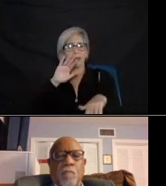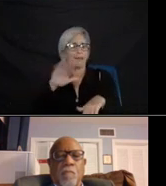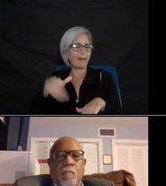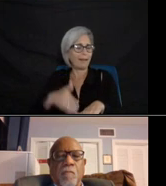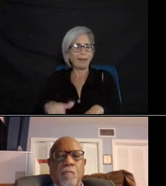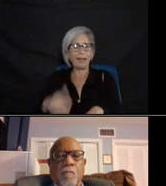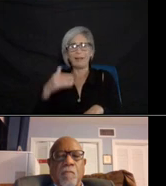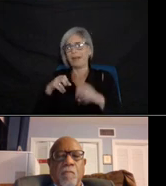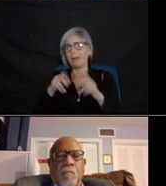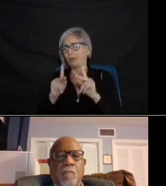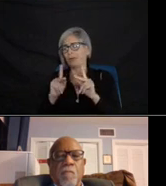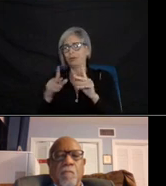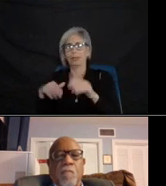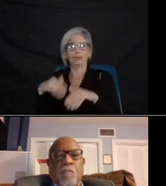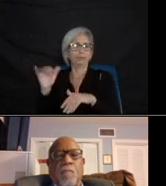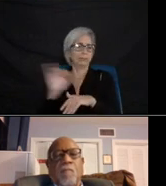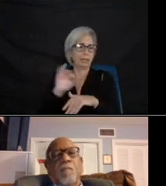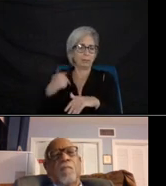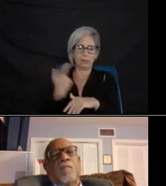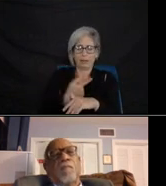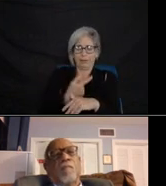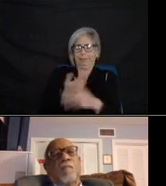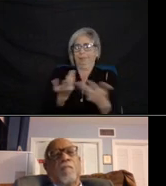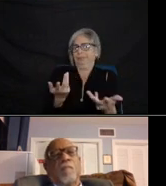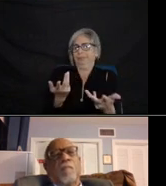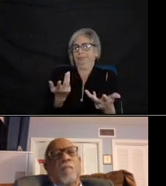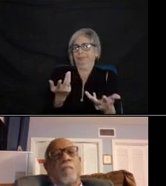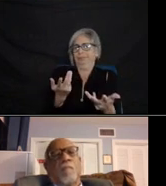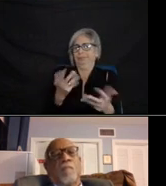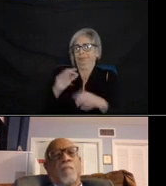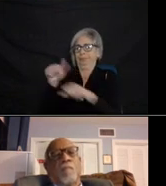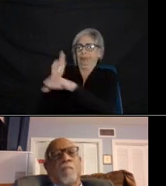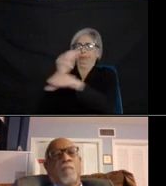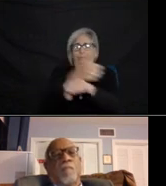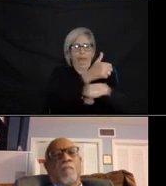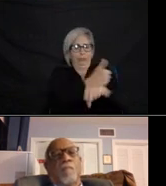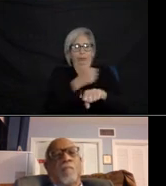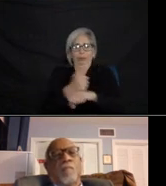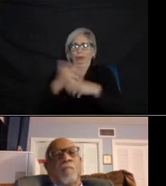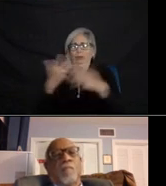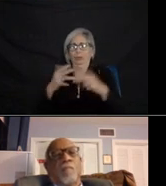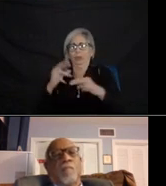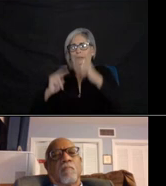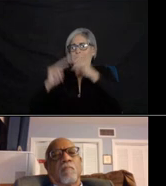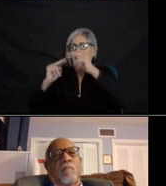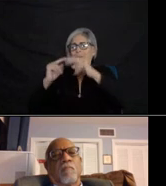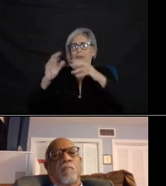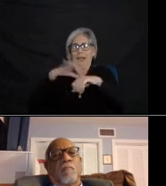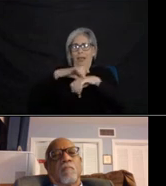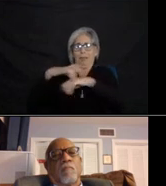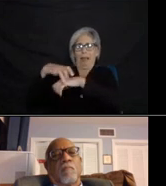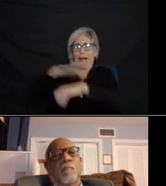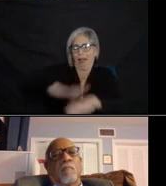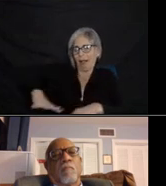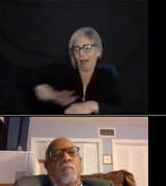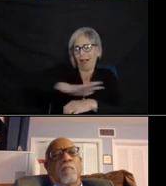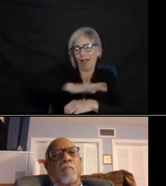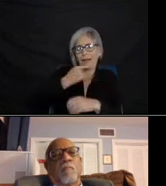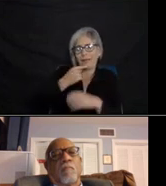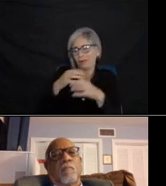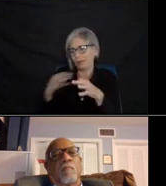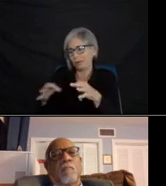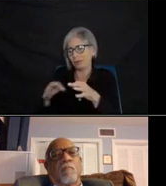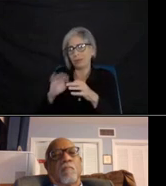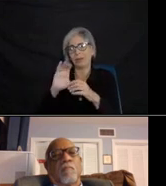opportunity, along with the rest of us. We're just building too much on our planet. And I've already mentioned about climate